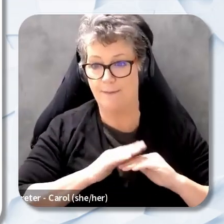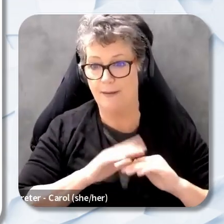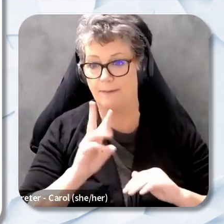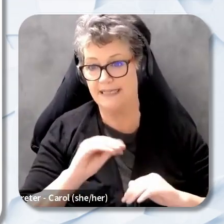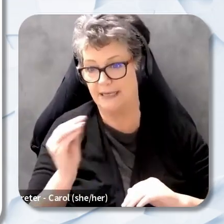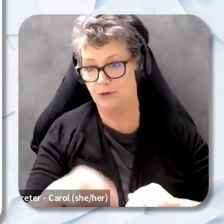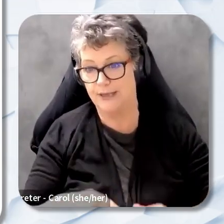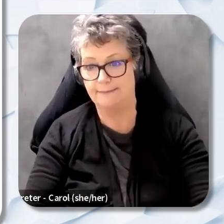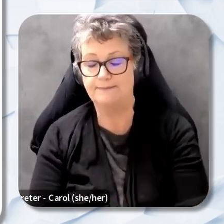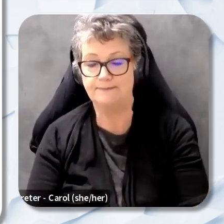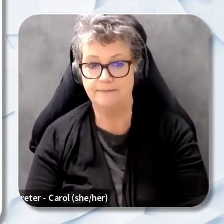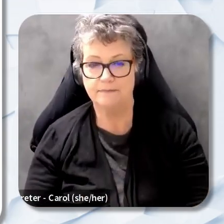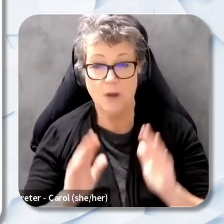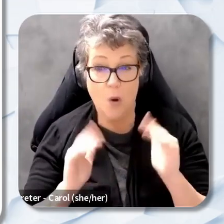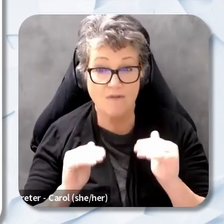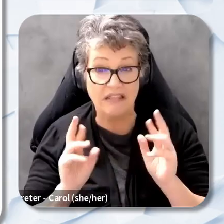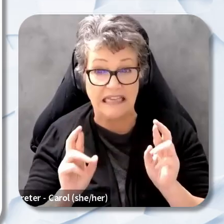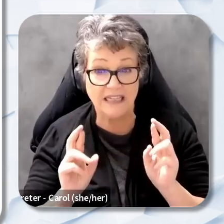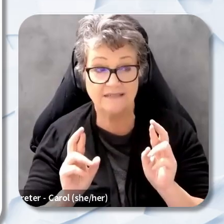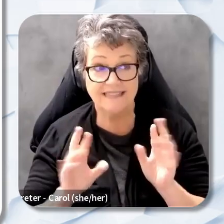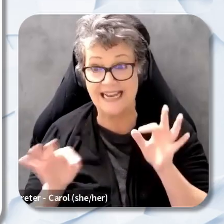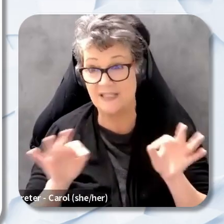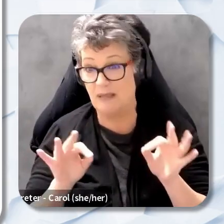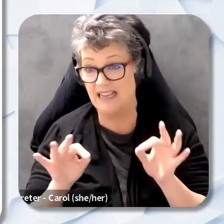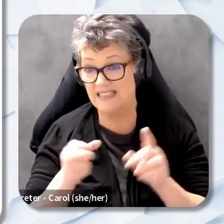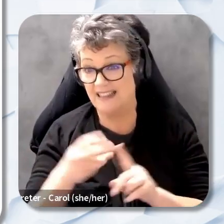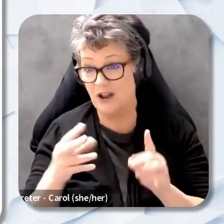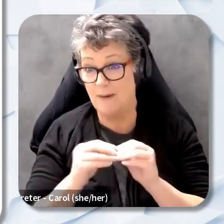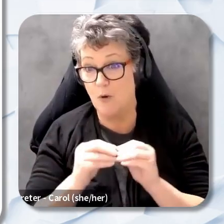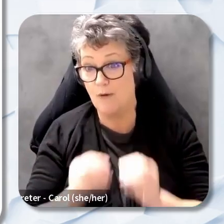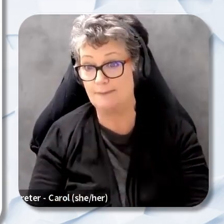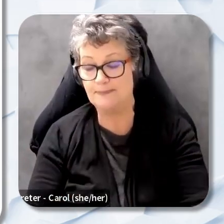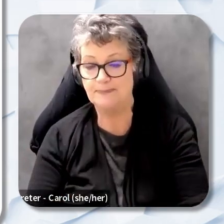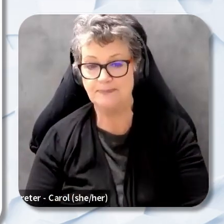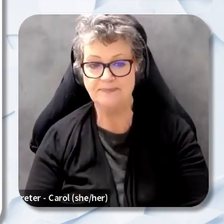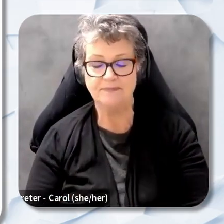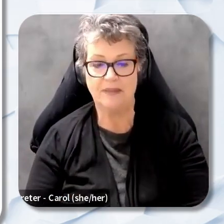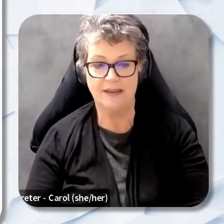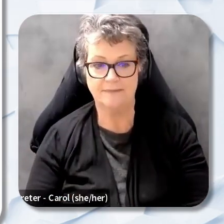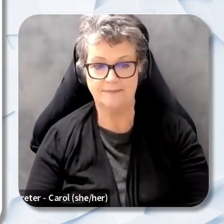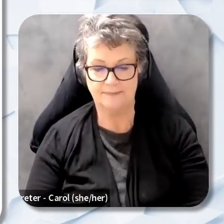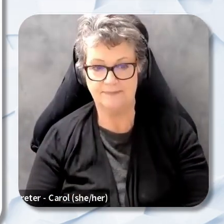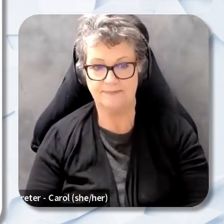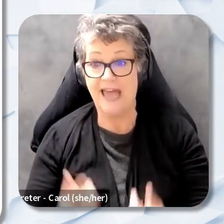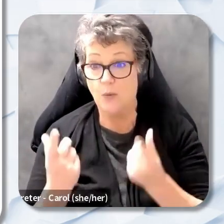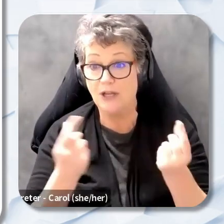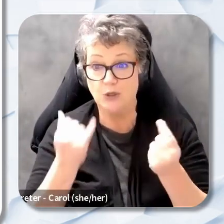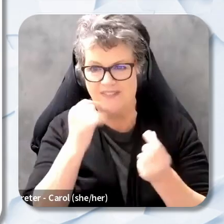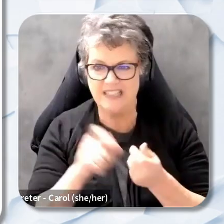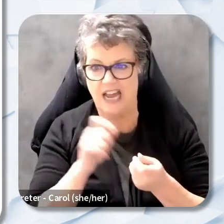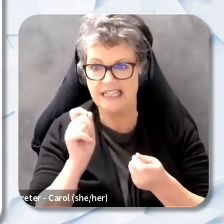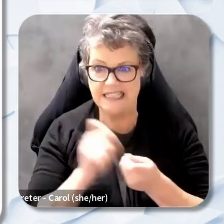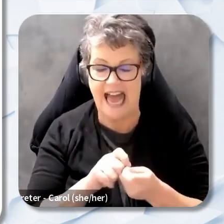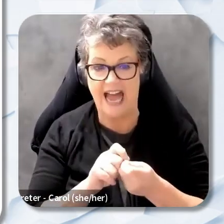60%. Hopefully that explains a little bit and gives a little more context around the percentages and what do you do if it's not